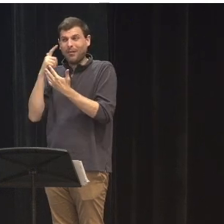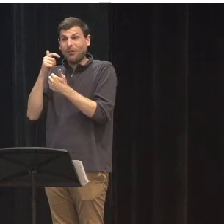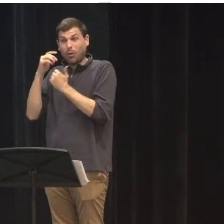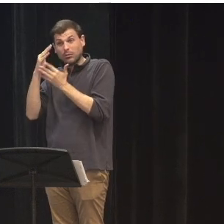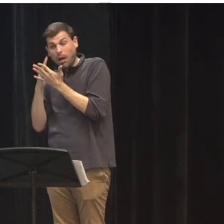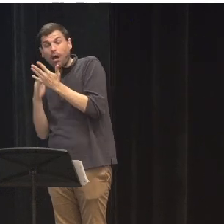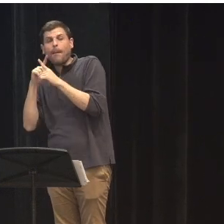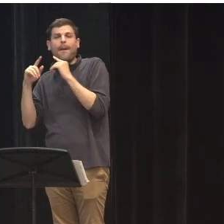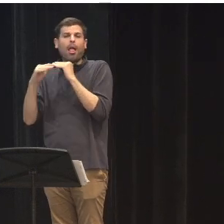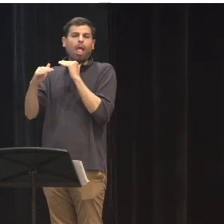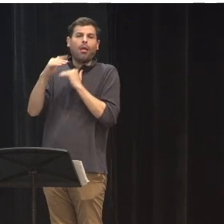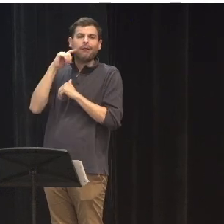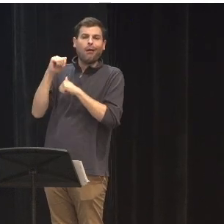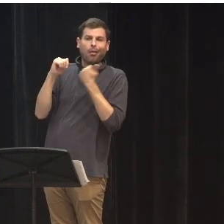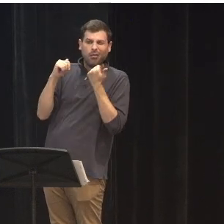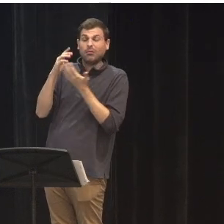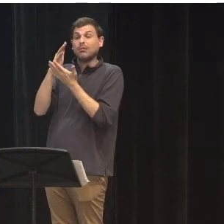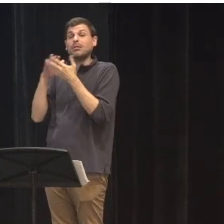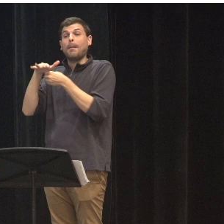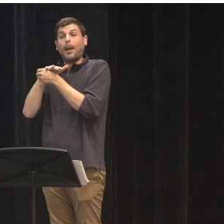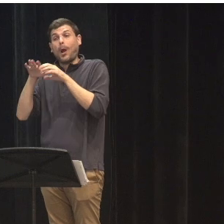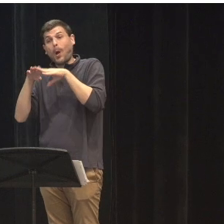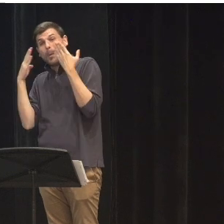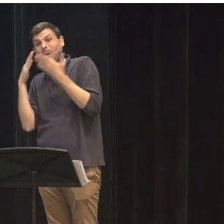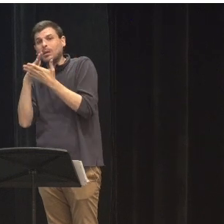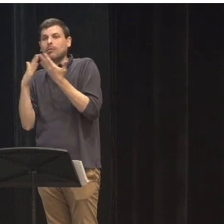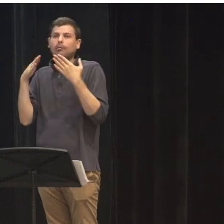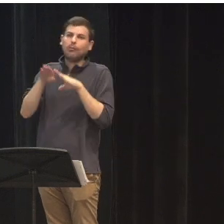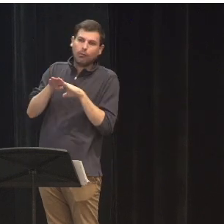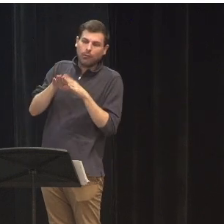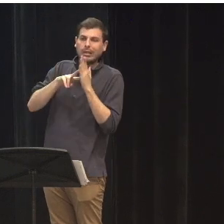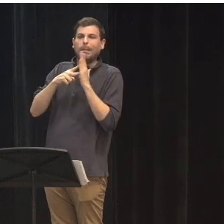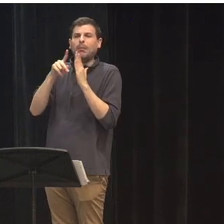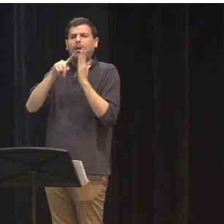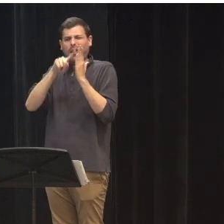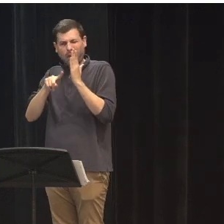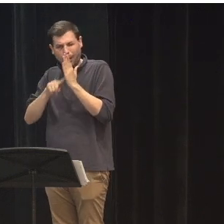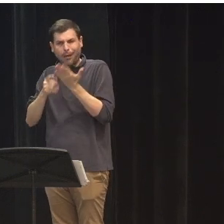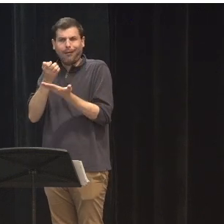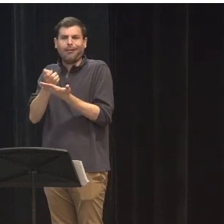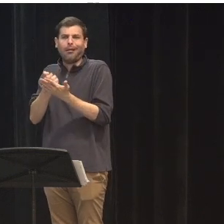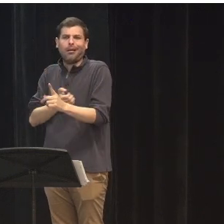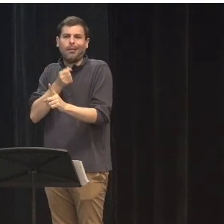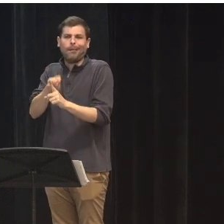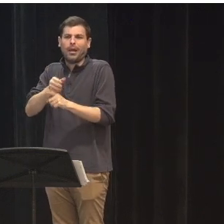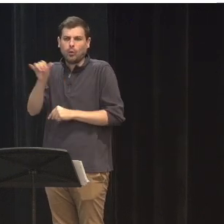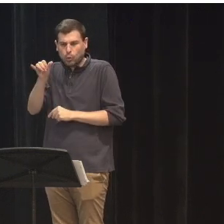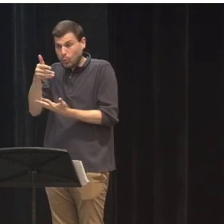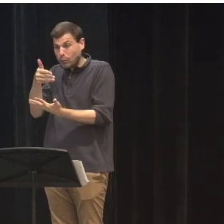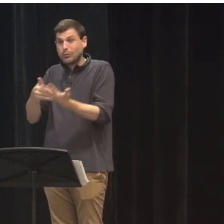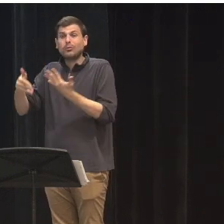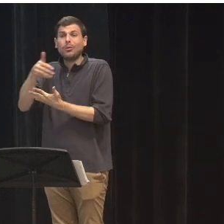So areas of analysis such as socioeconomic, population-based areas such as socioeconomics